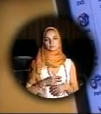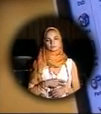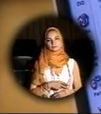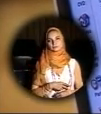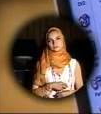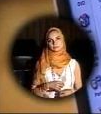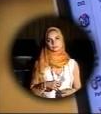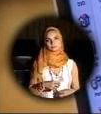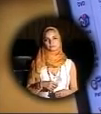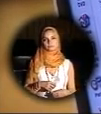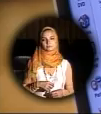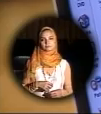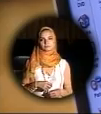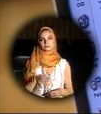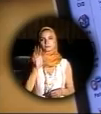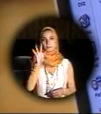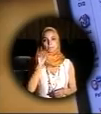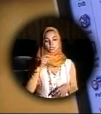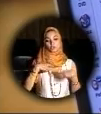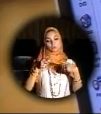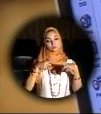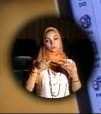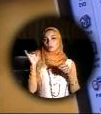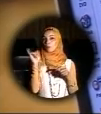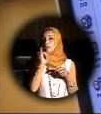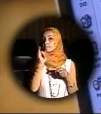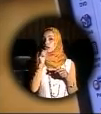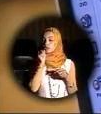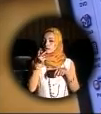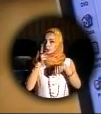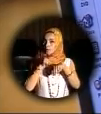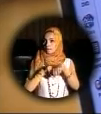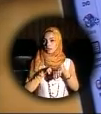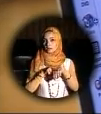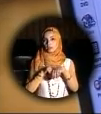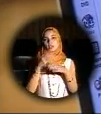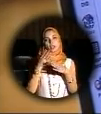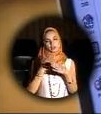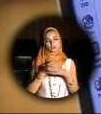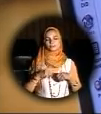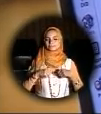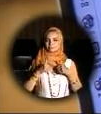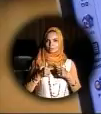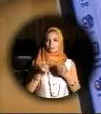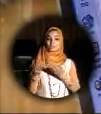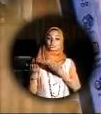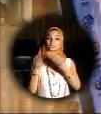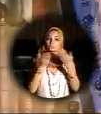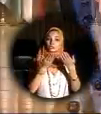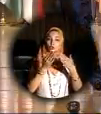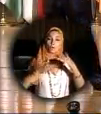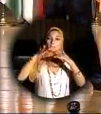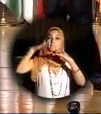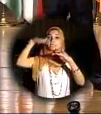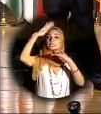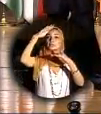One of the technology was very important for in order to give more independence was home automation technology in order to control anything that is